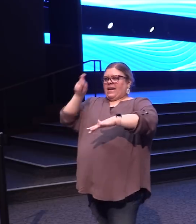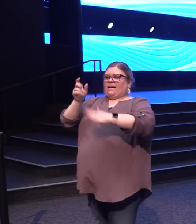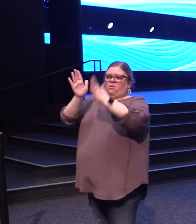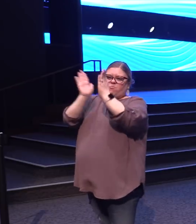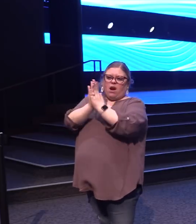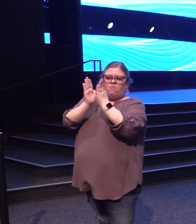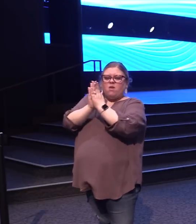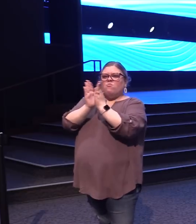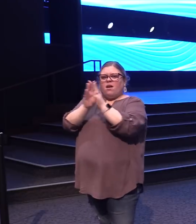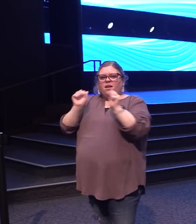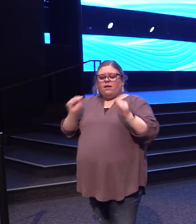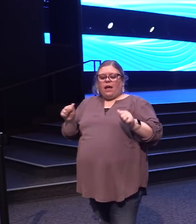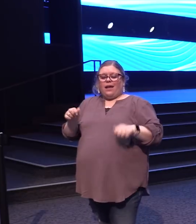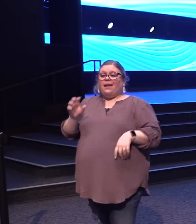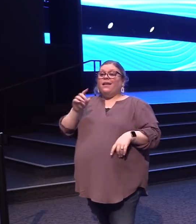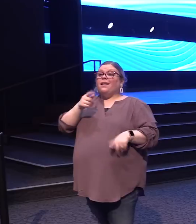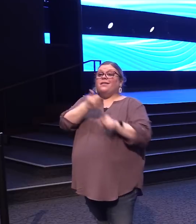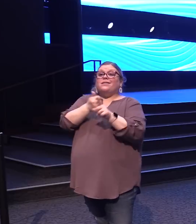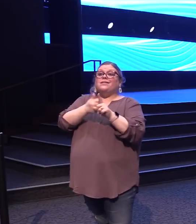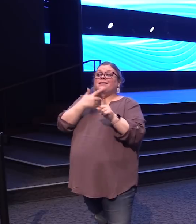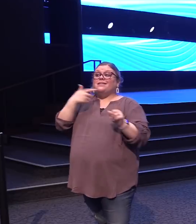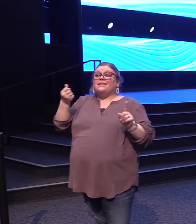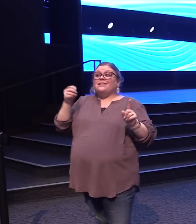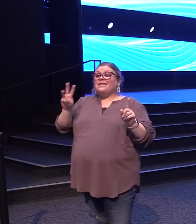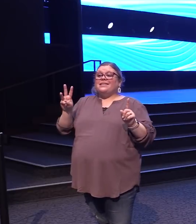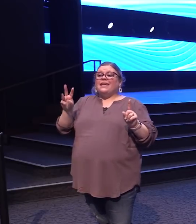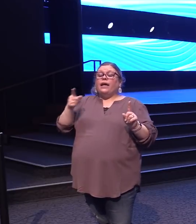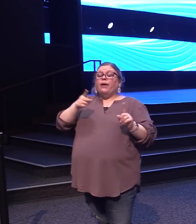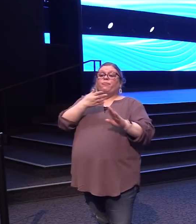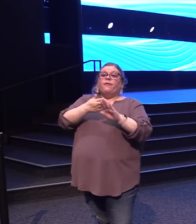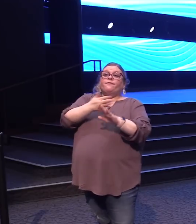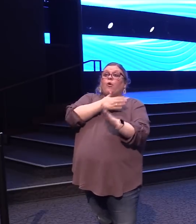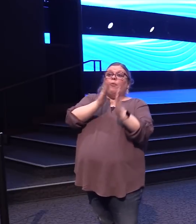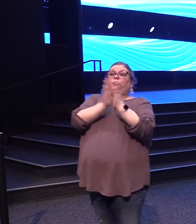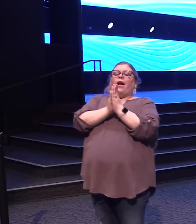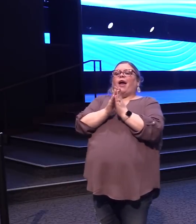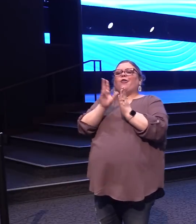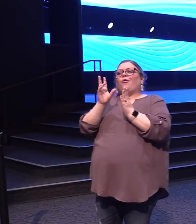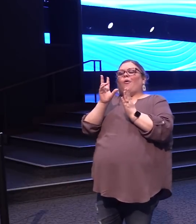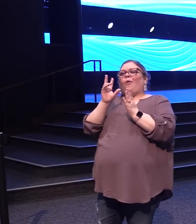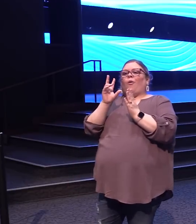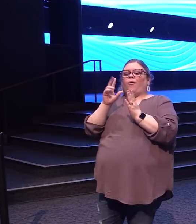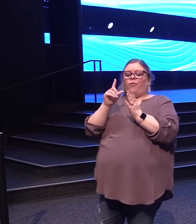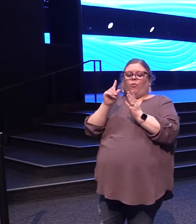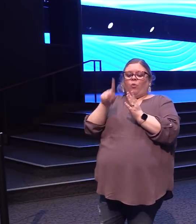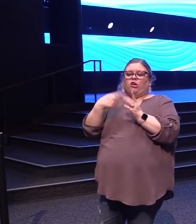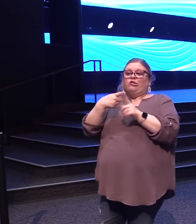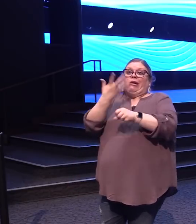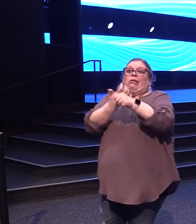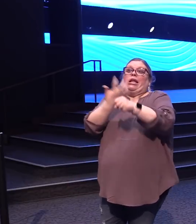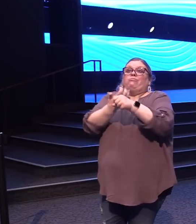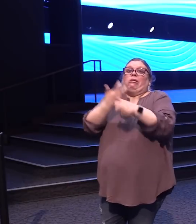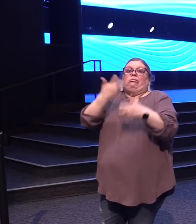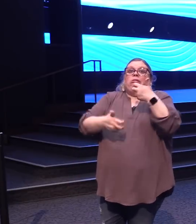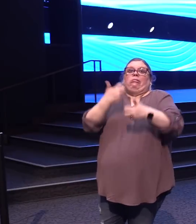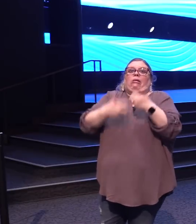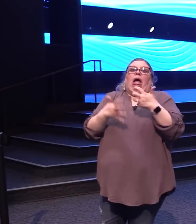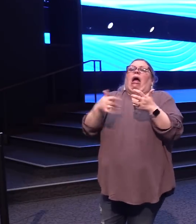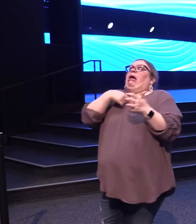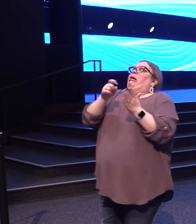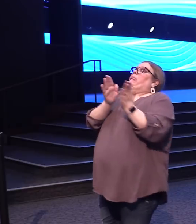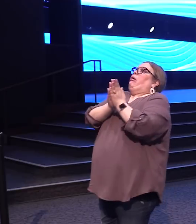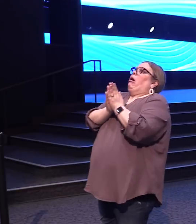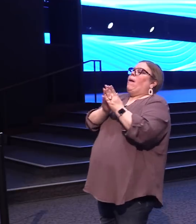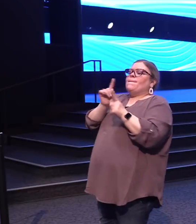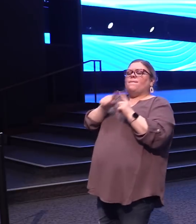prayer. Now, Madeline was only 16. She never really prayed, apart from when she ended up in desperate trouble. But